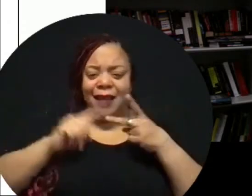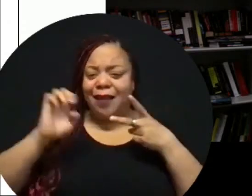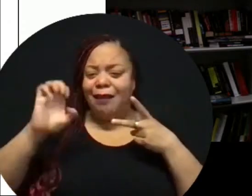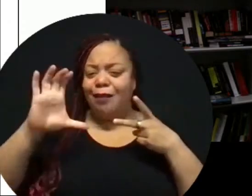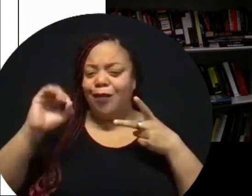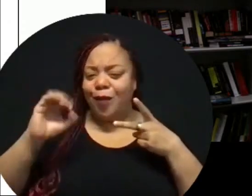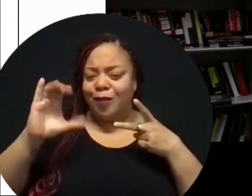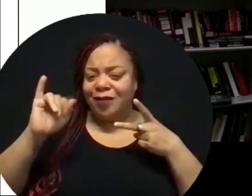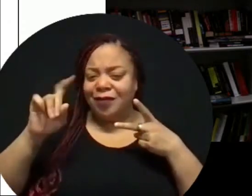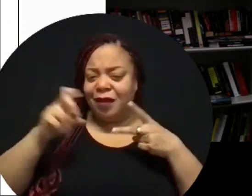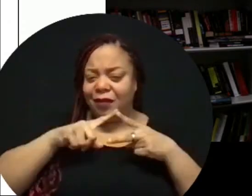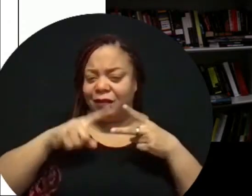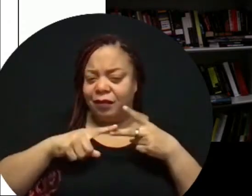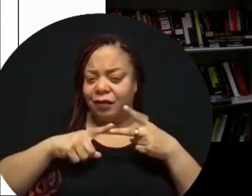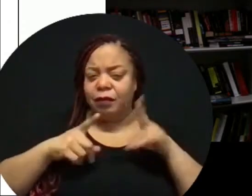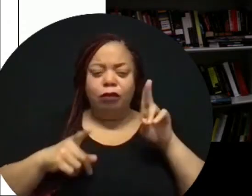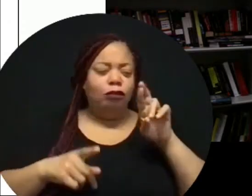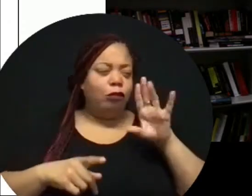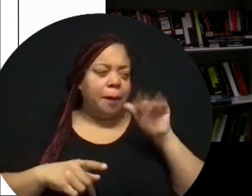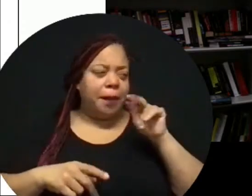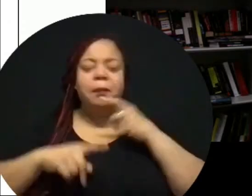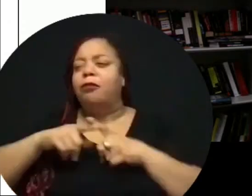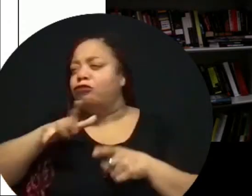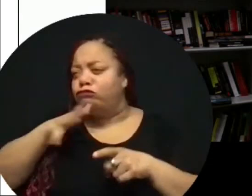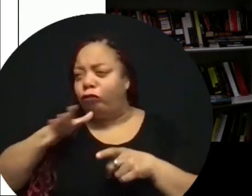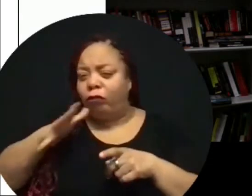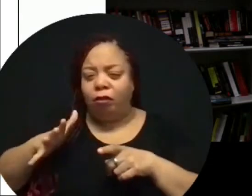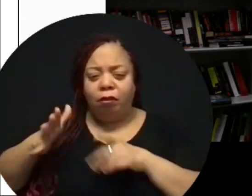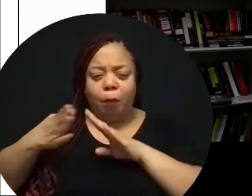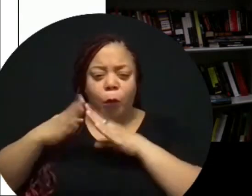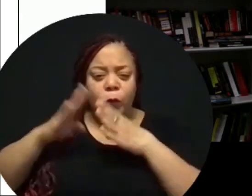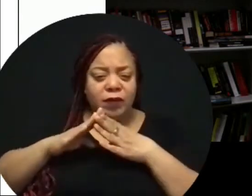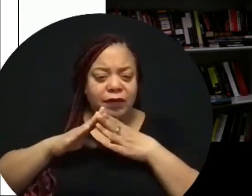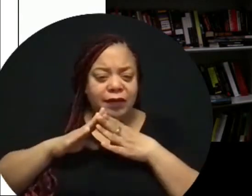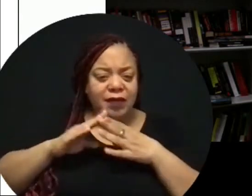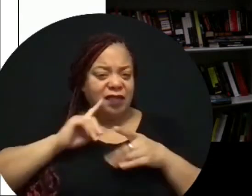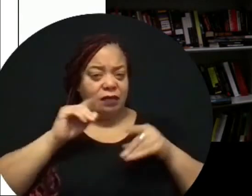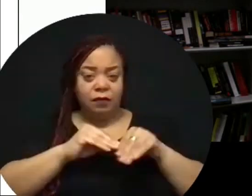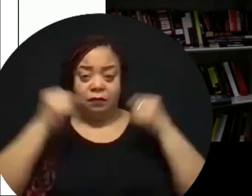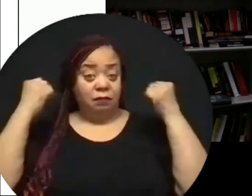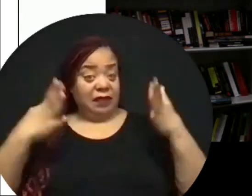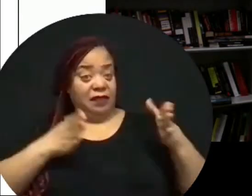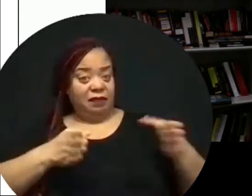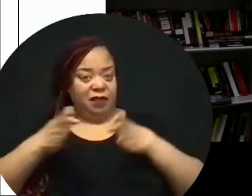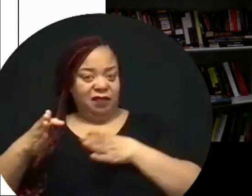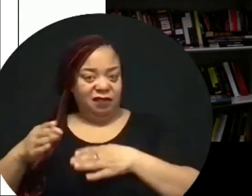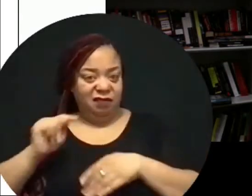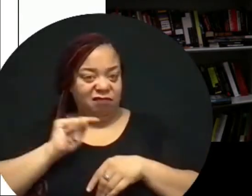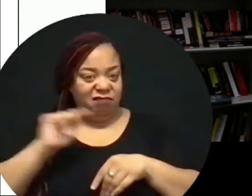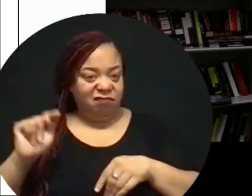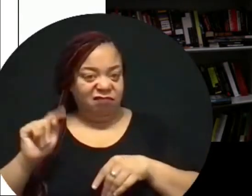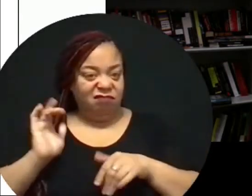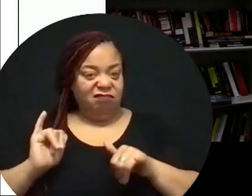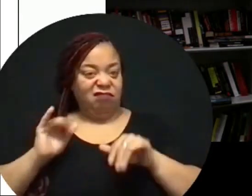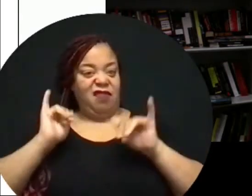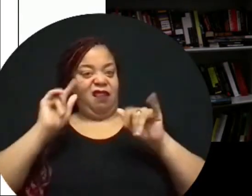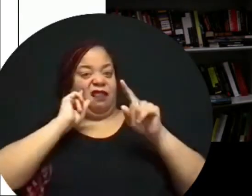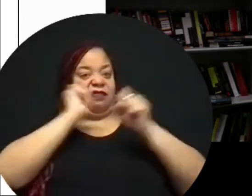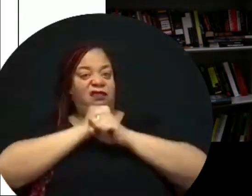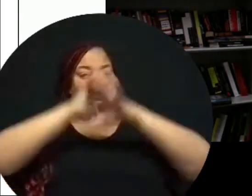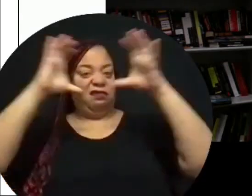outlook as the idea that an area can be, or an ecology or an environment can be